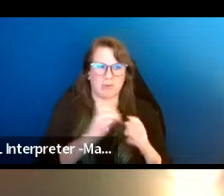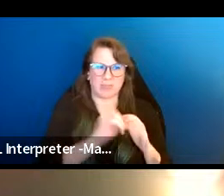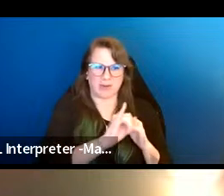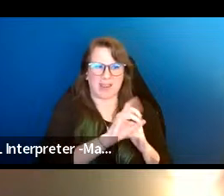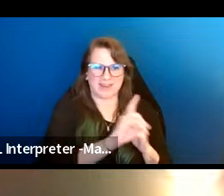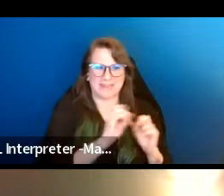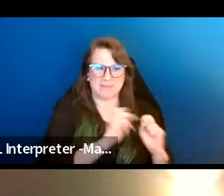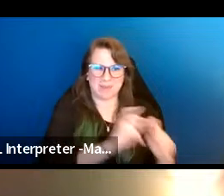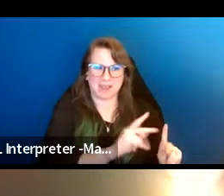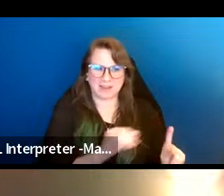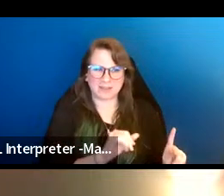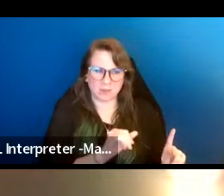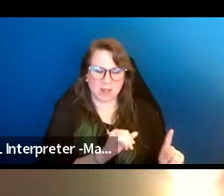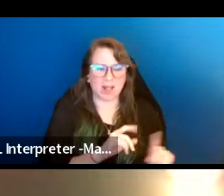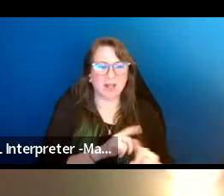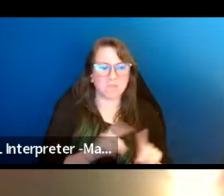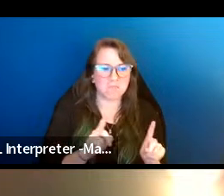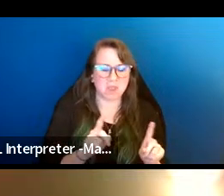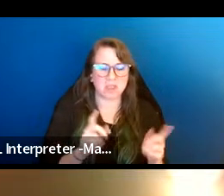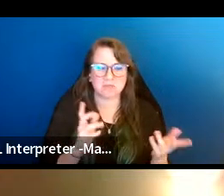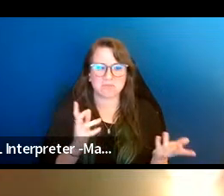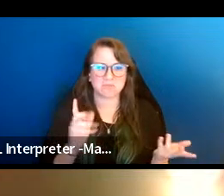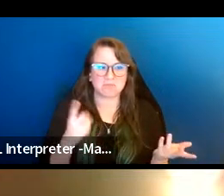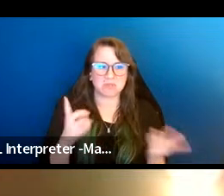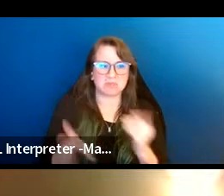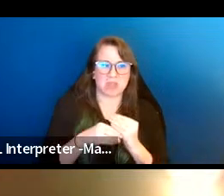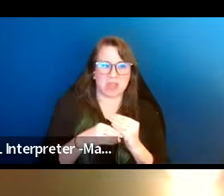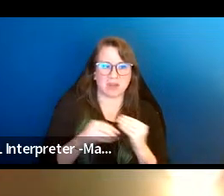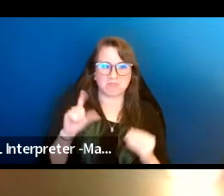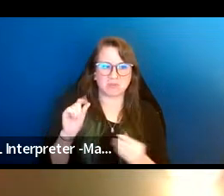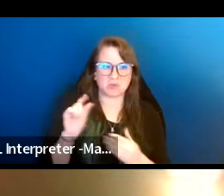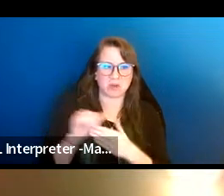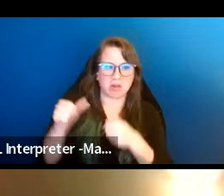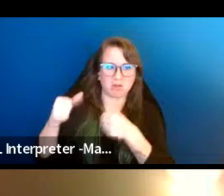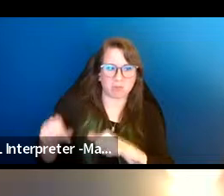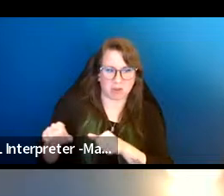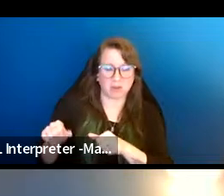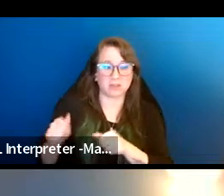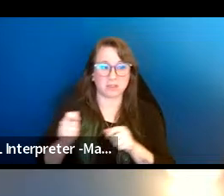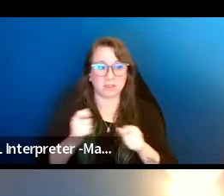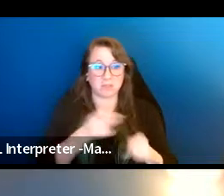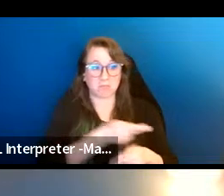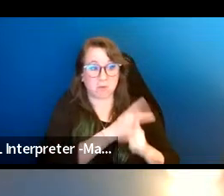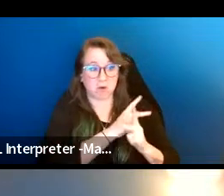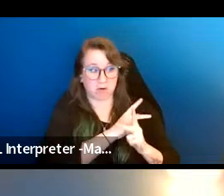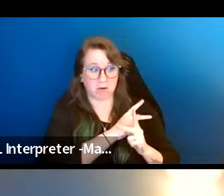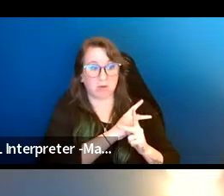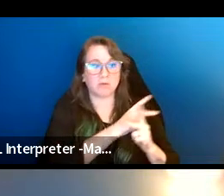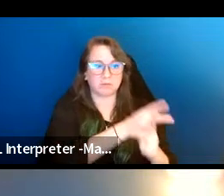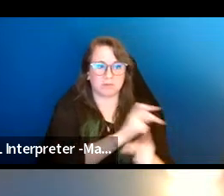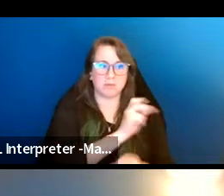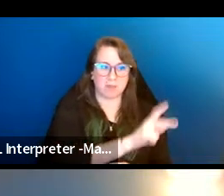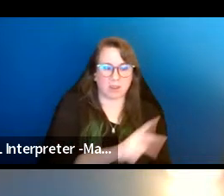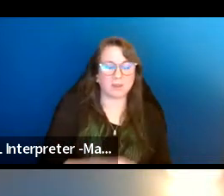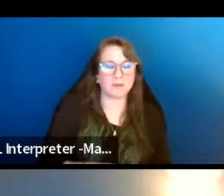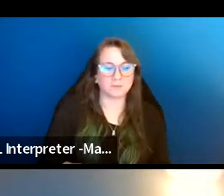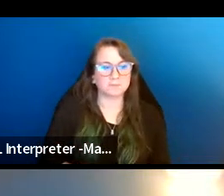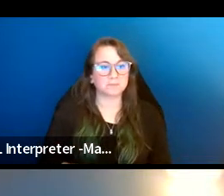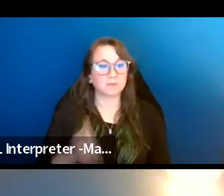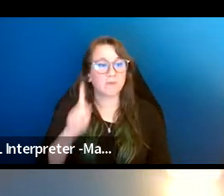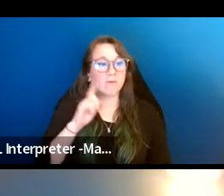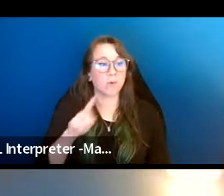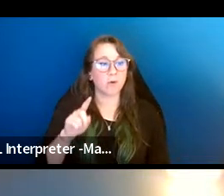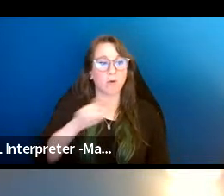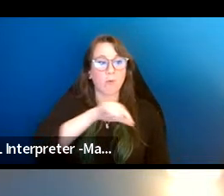well. I'm just adding that. Thank you. So in reference to quality control, Commissioner Rhodes is stating that